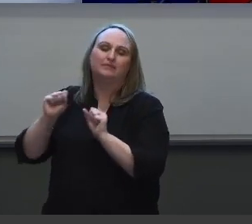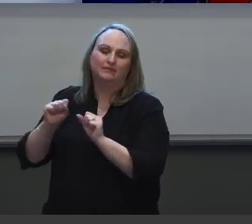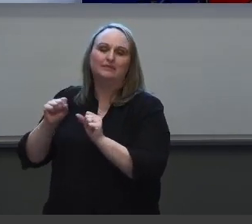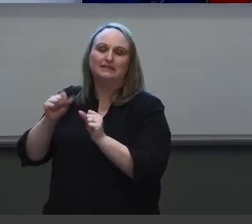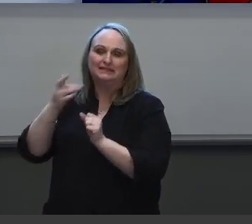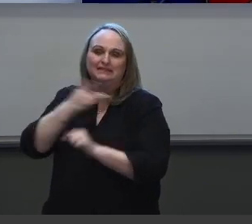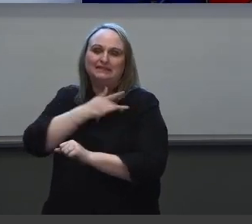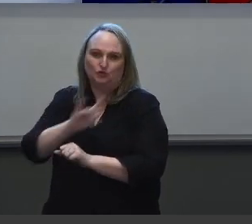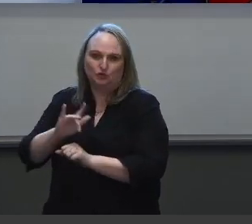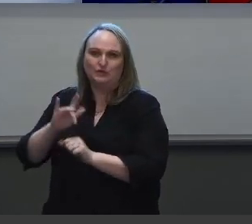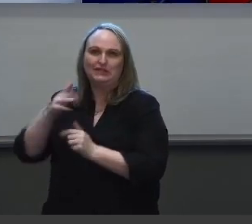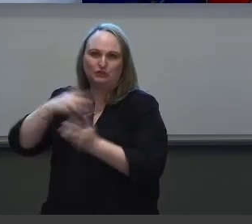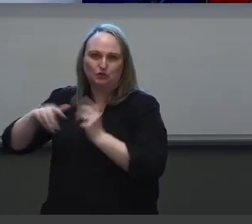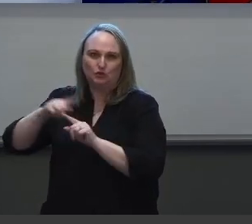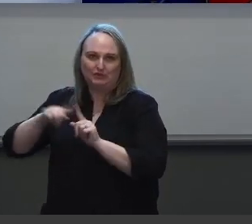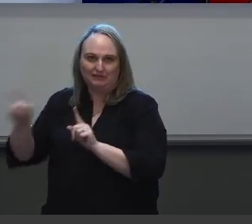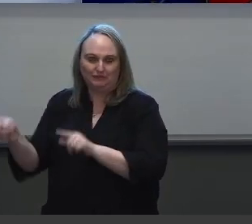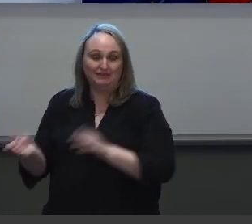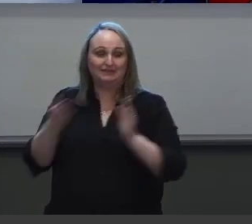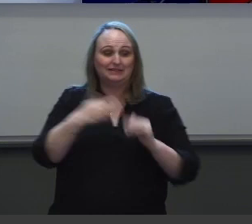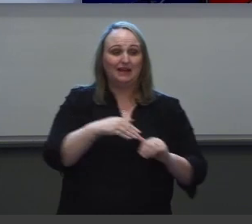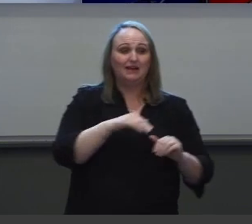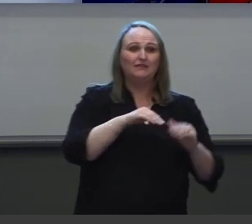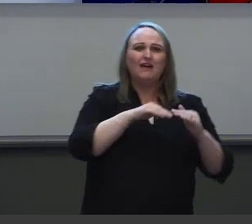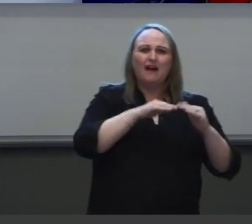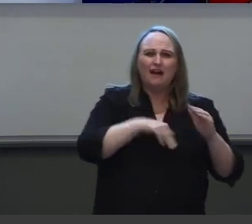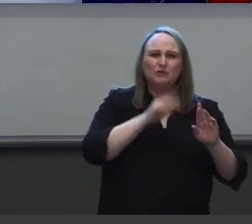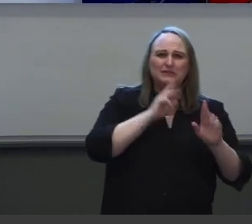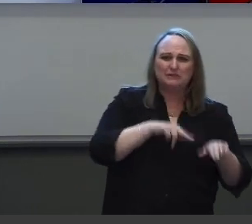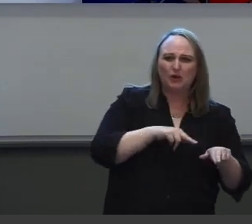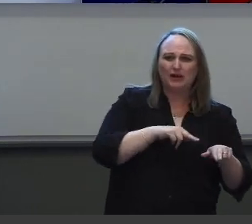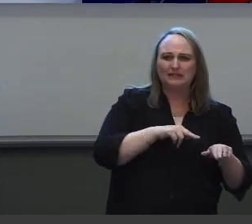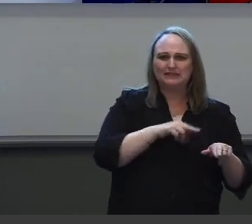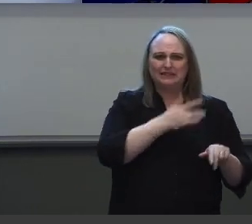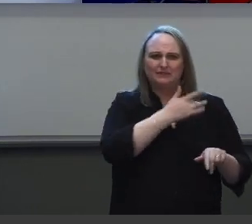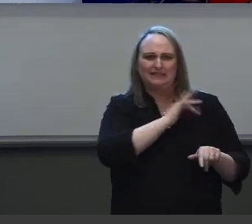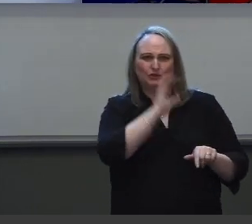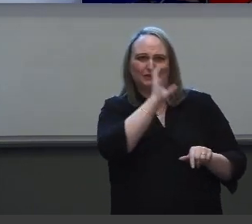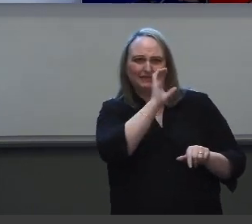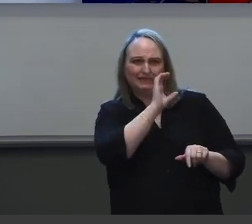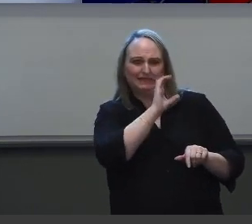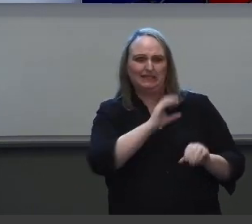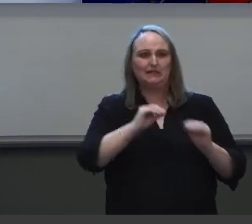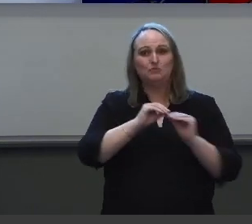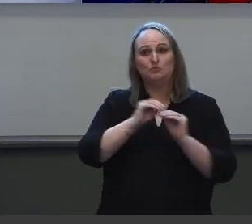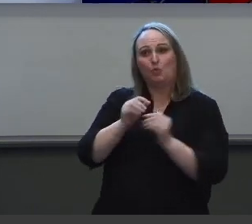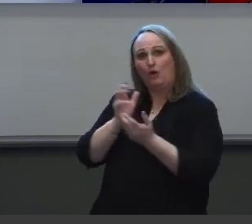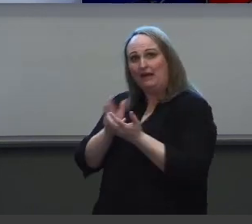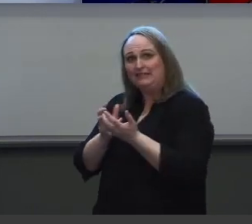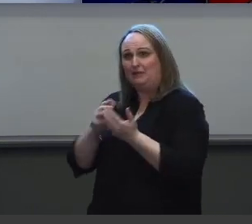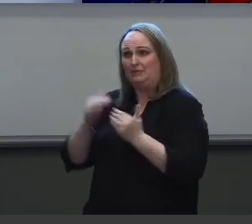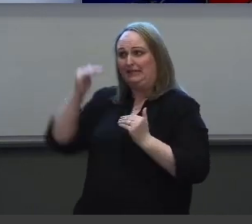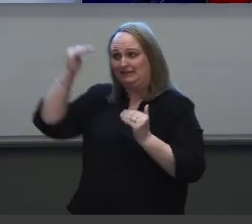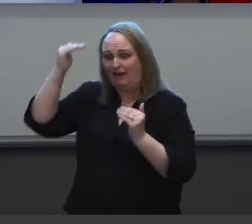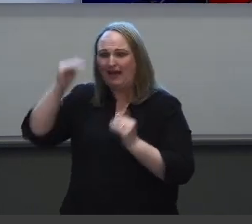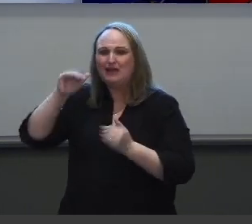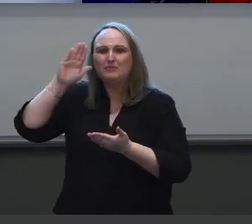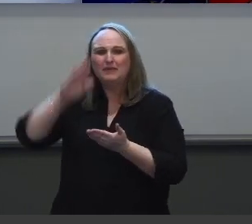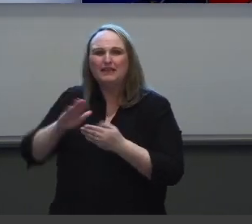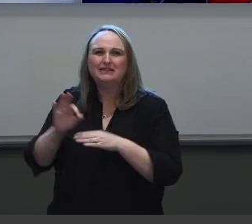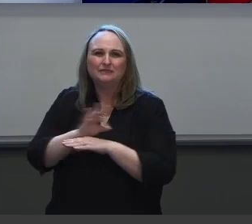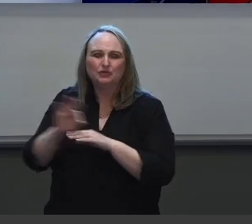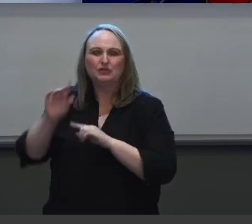For under-responsive and sensory seeking, again, we see more adaptive anxiety functioning, but lower functioning in attention and